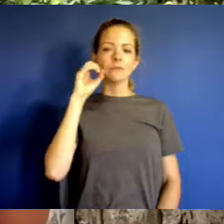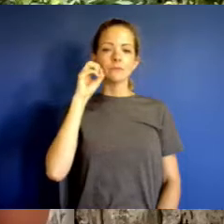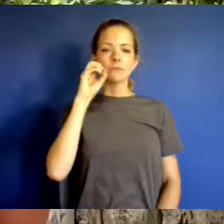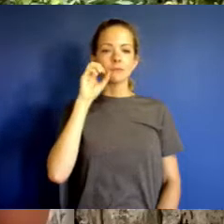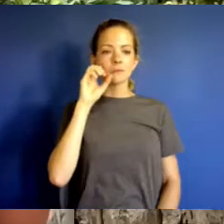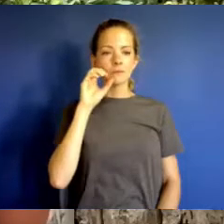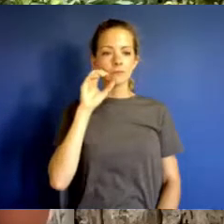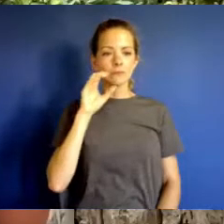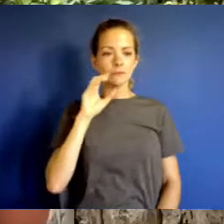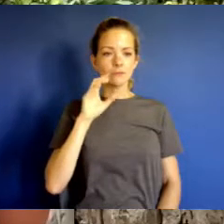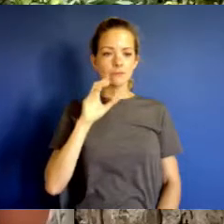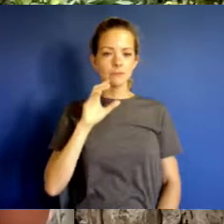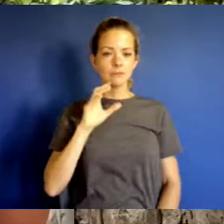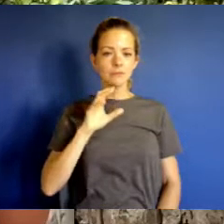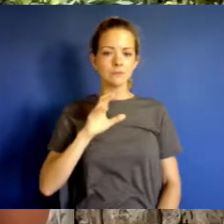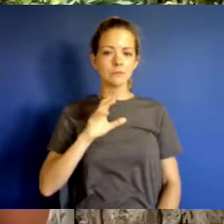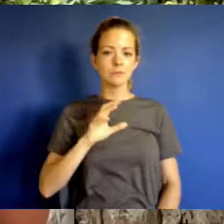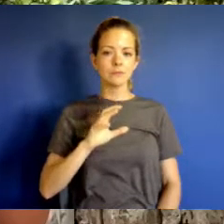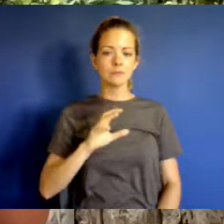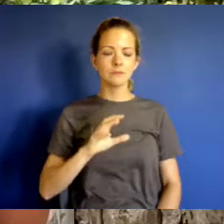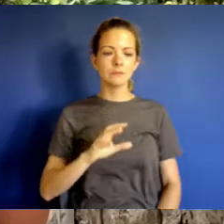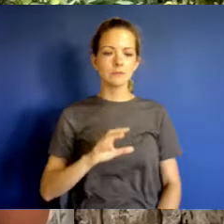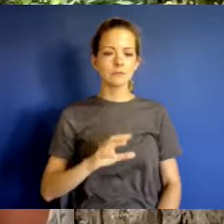And an exhale.